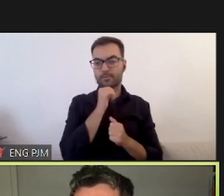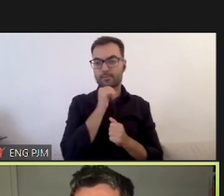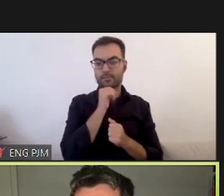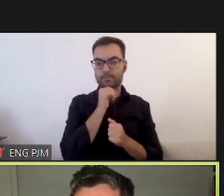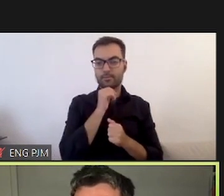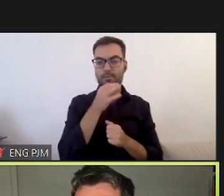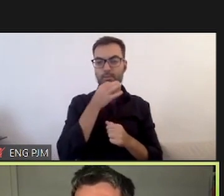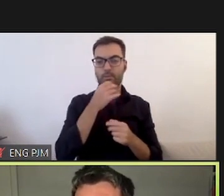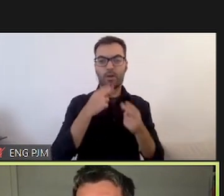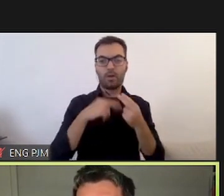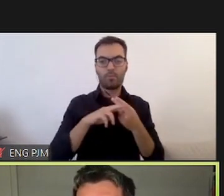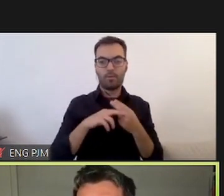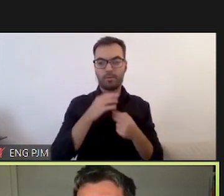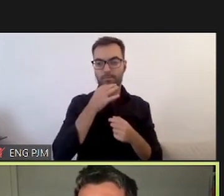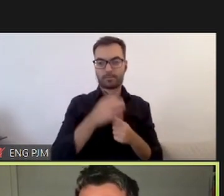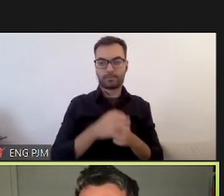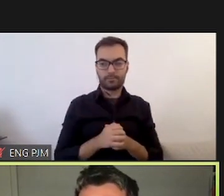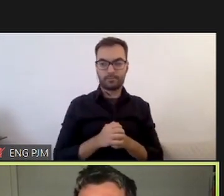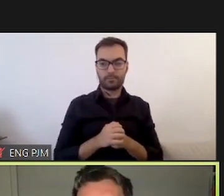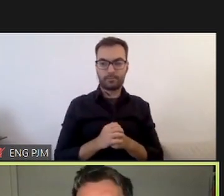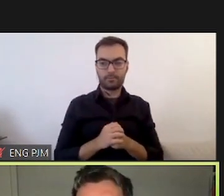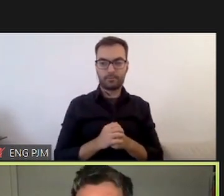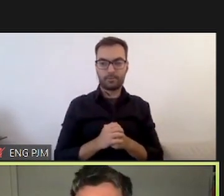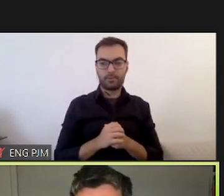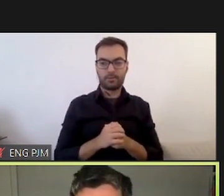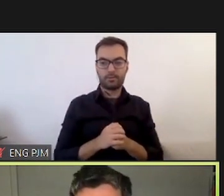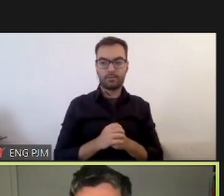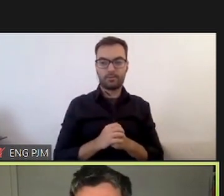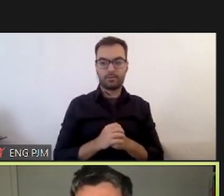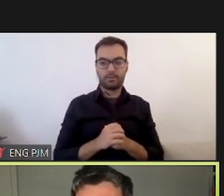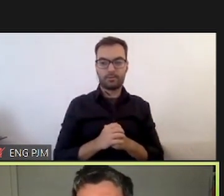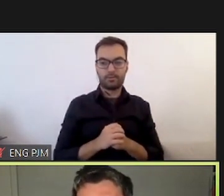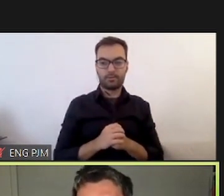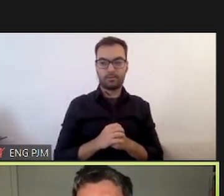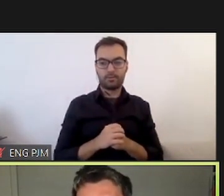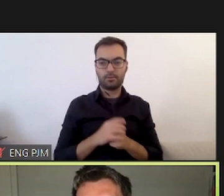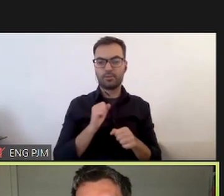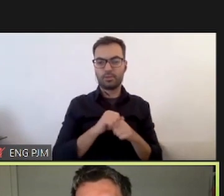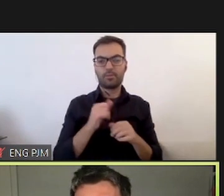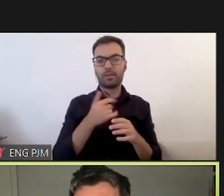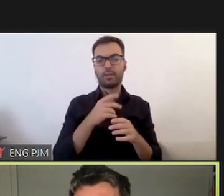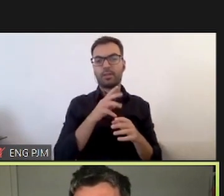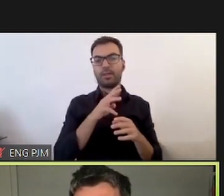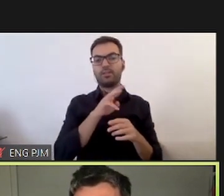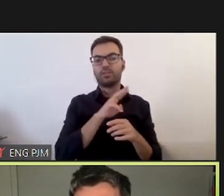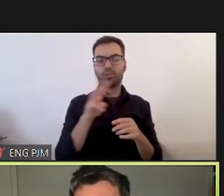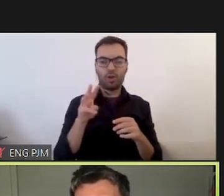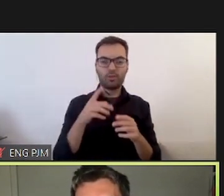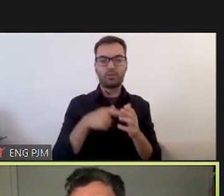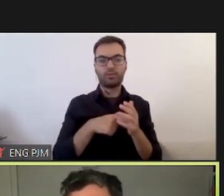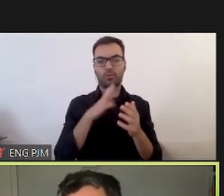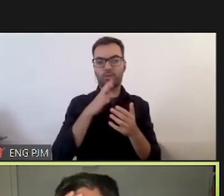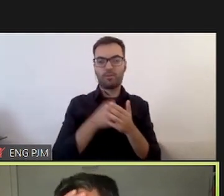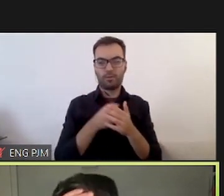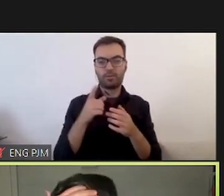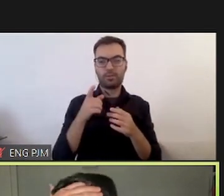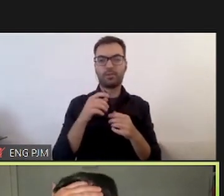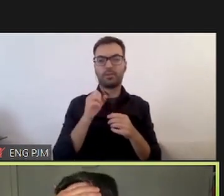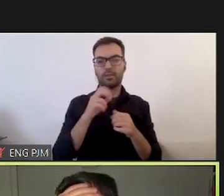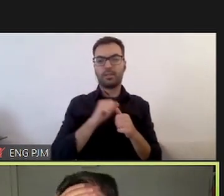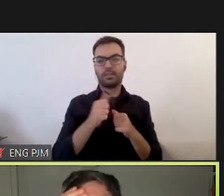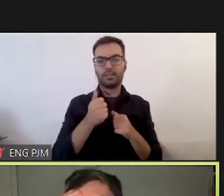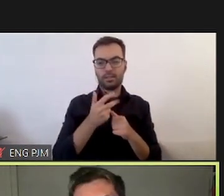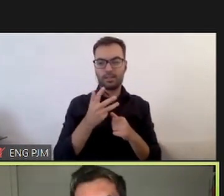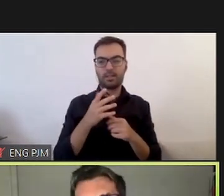answer some question. Are there audited libraries for the components that webmaster can use for the page development? Yes, there is a